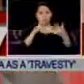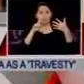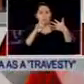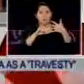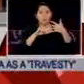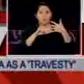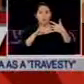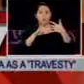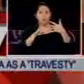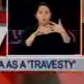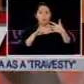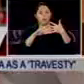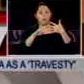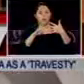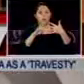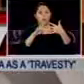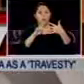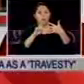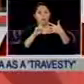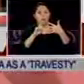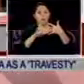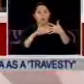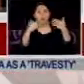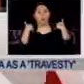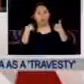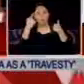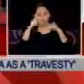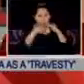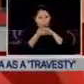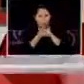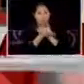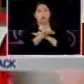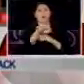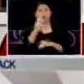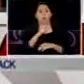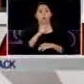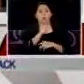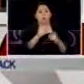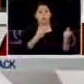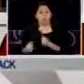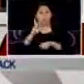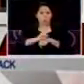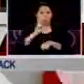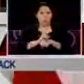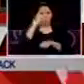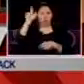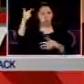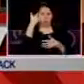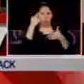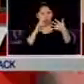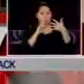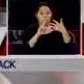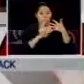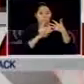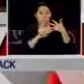order of a competent court in the case of bribery or dereliction of duty of public official, or when the money deposited